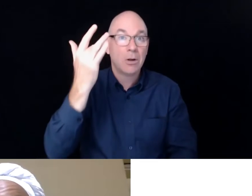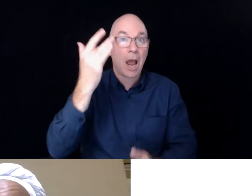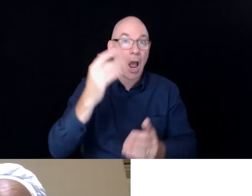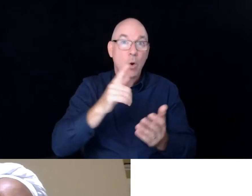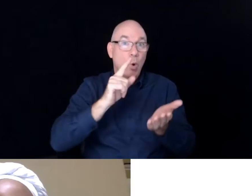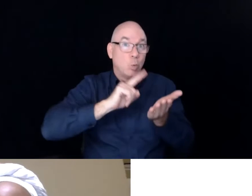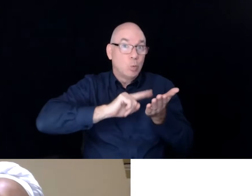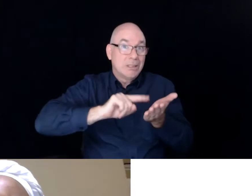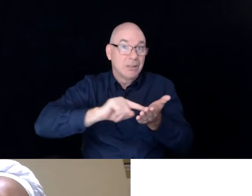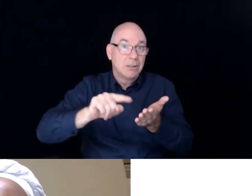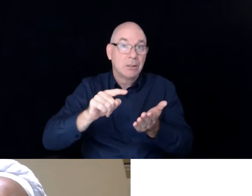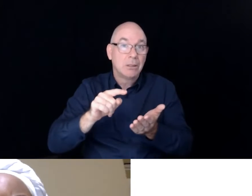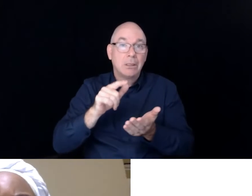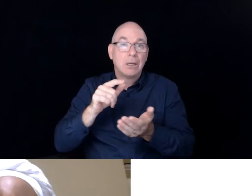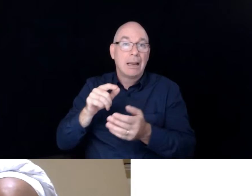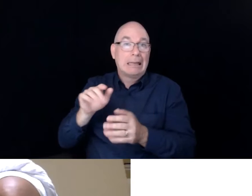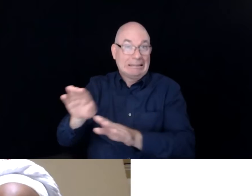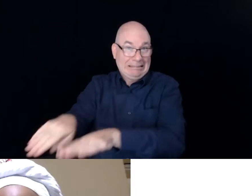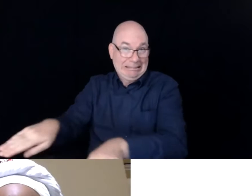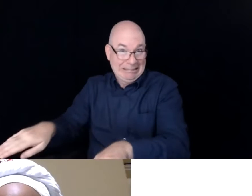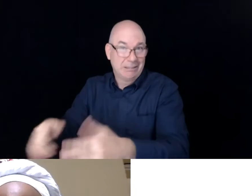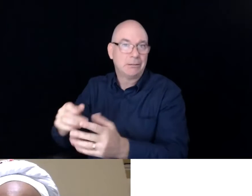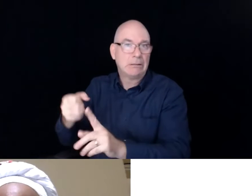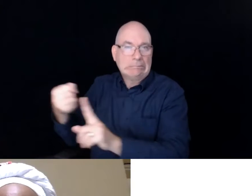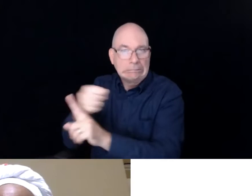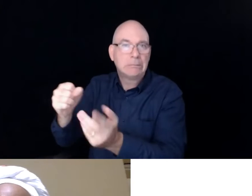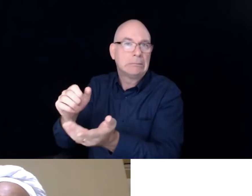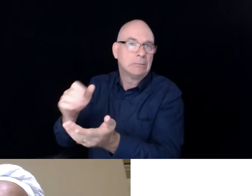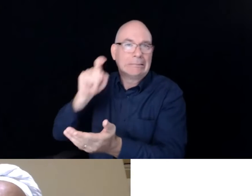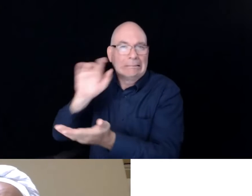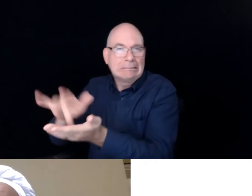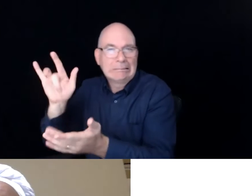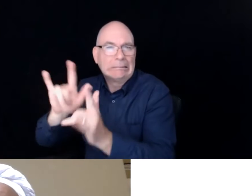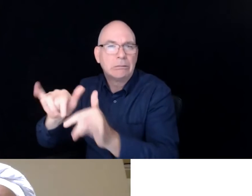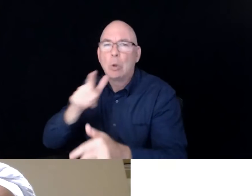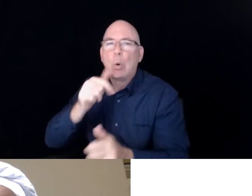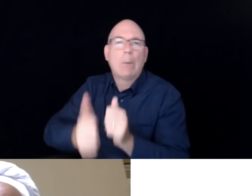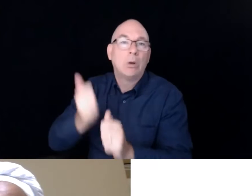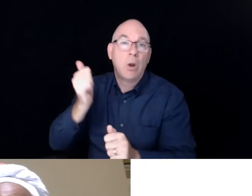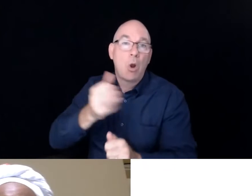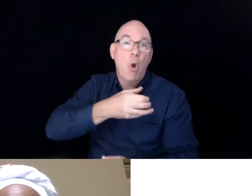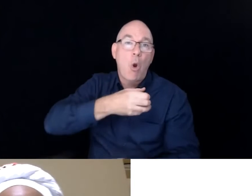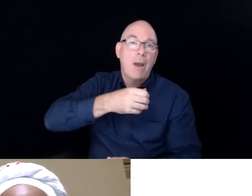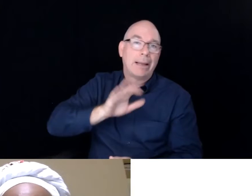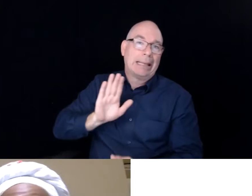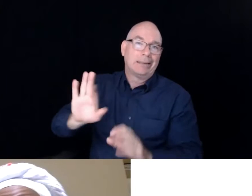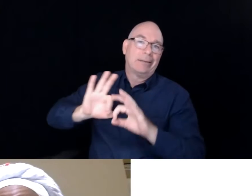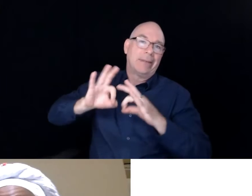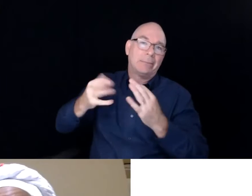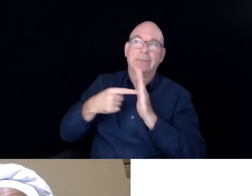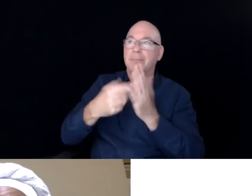are abused by the closest people in their communities. Okay, that can be an older cousin, an